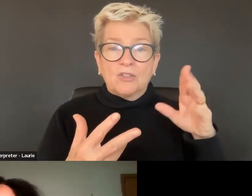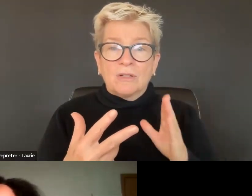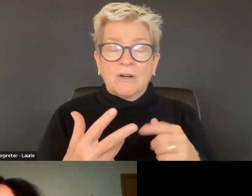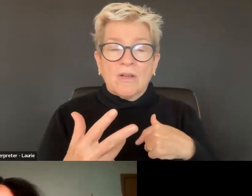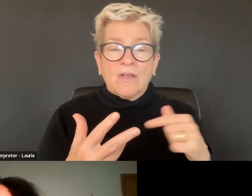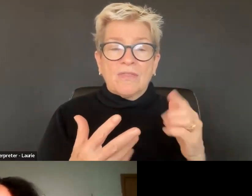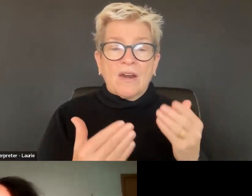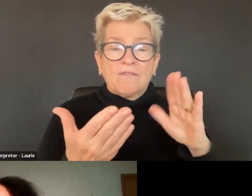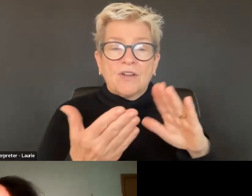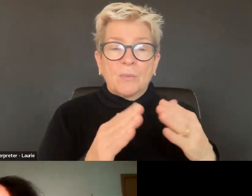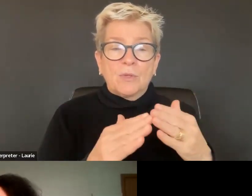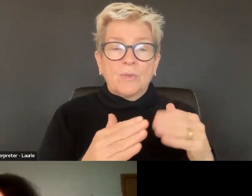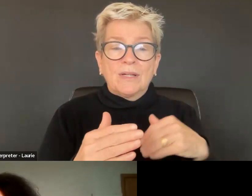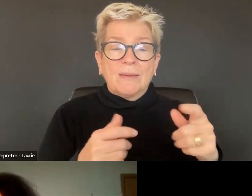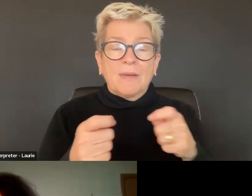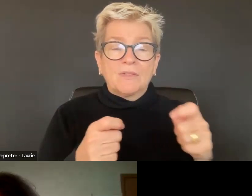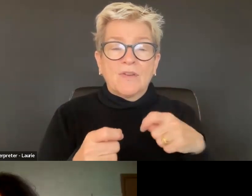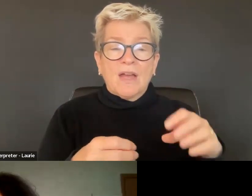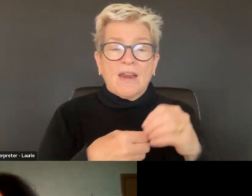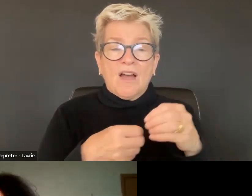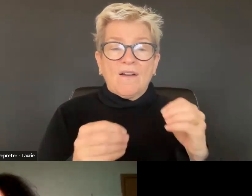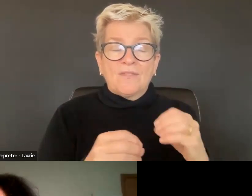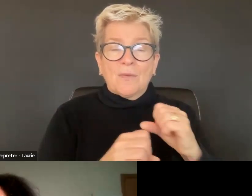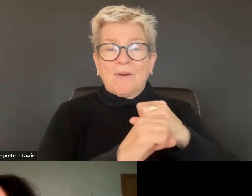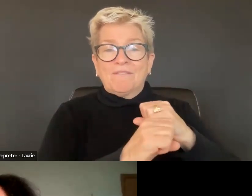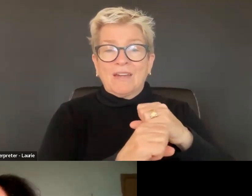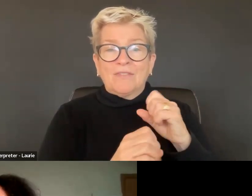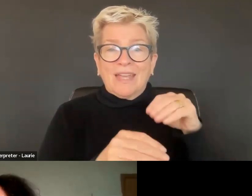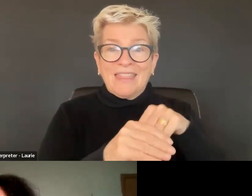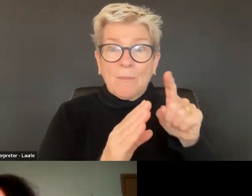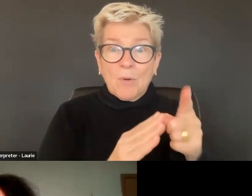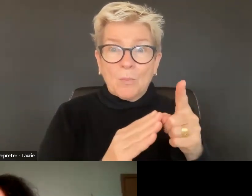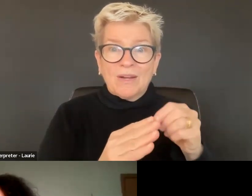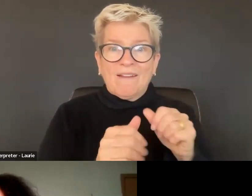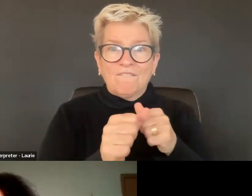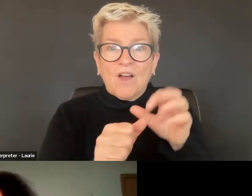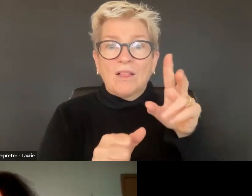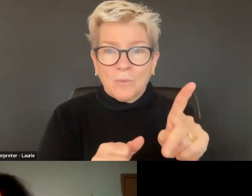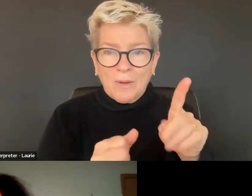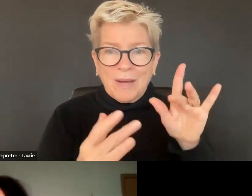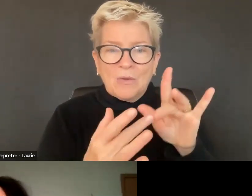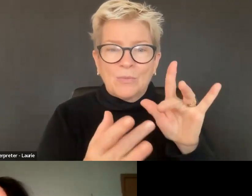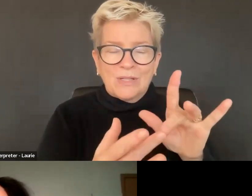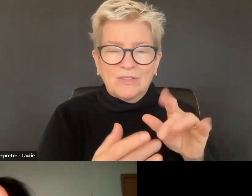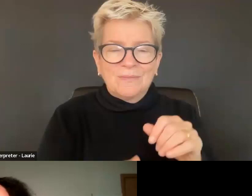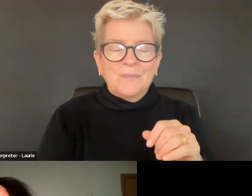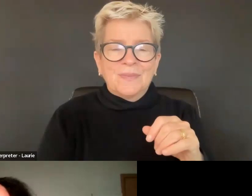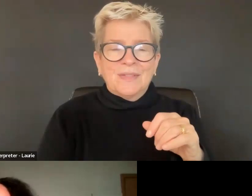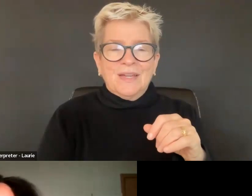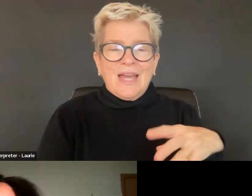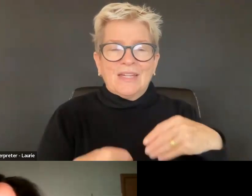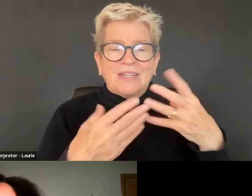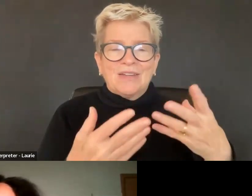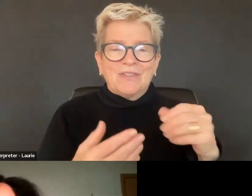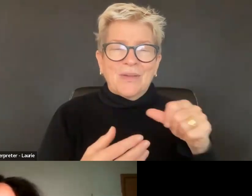community-based and office-based preventative in the moment and follow-up outreach. And just to give